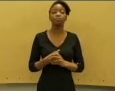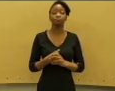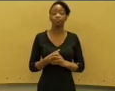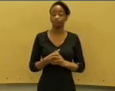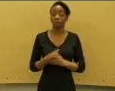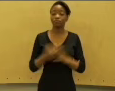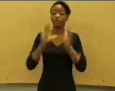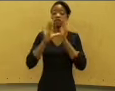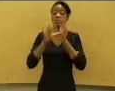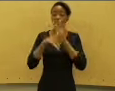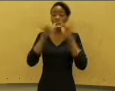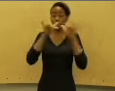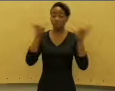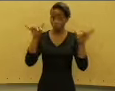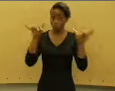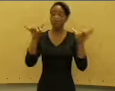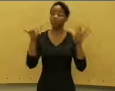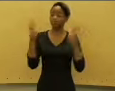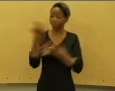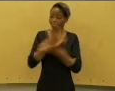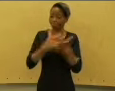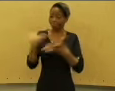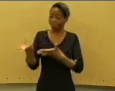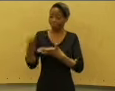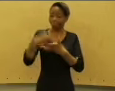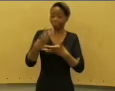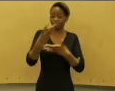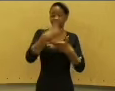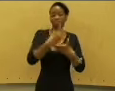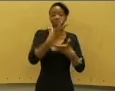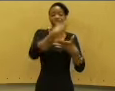people into the conversation. Invite them into